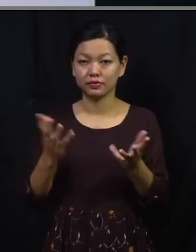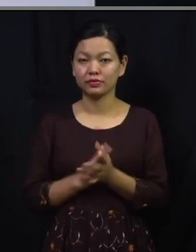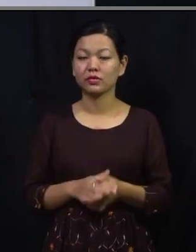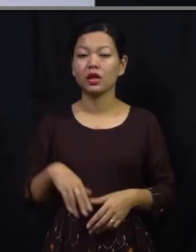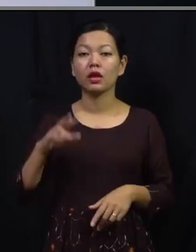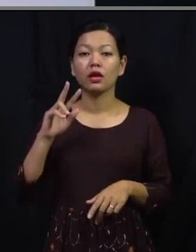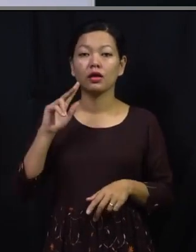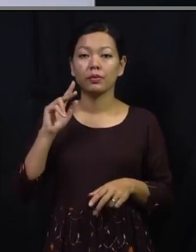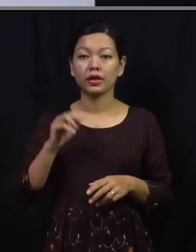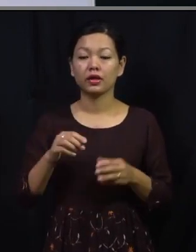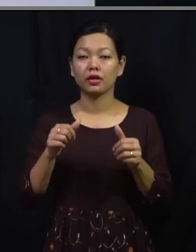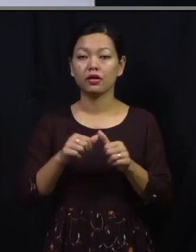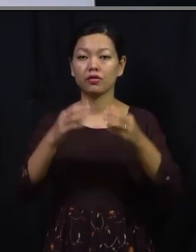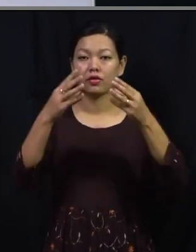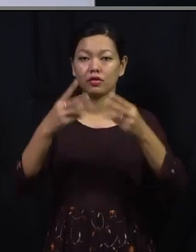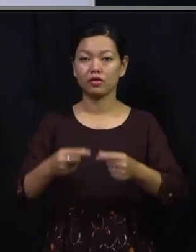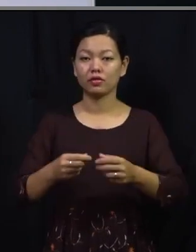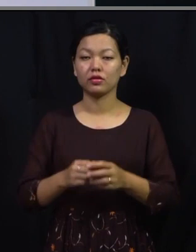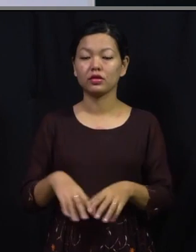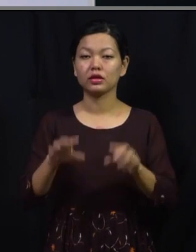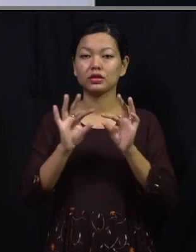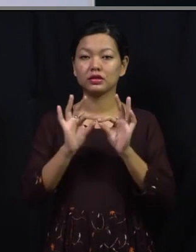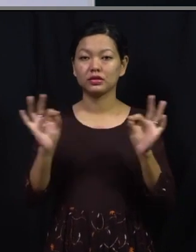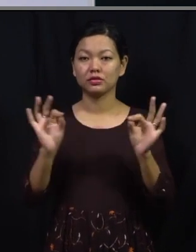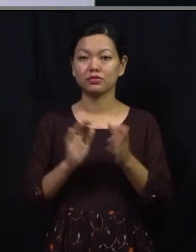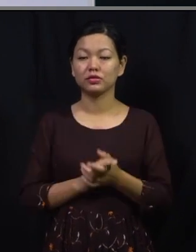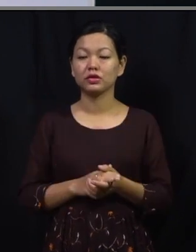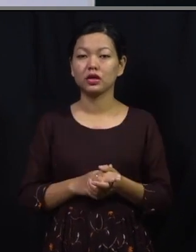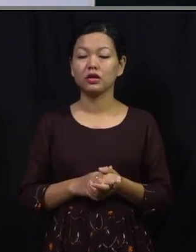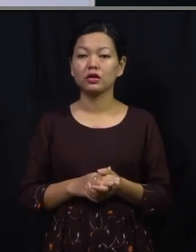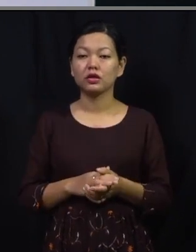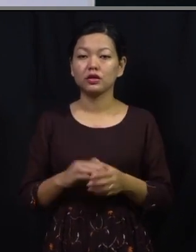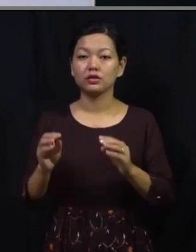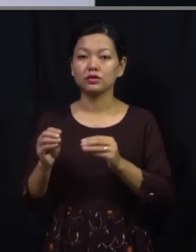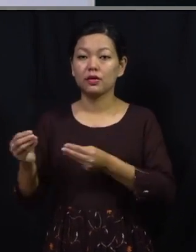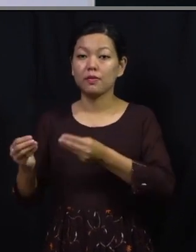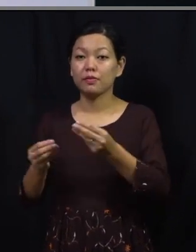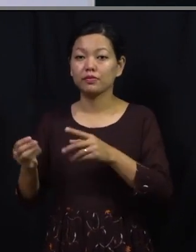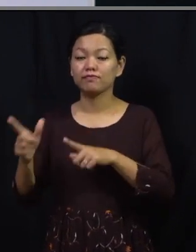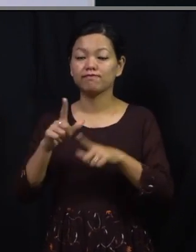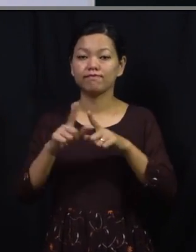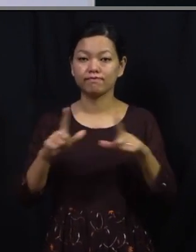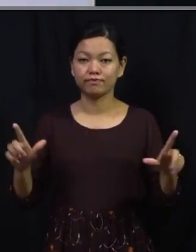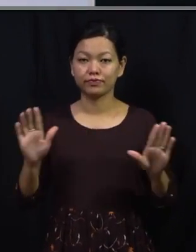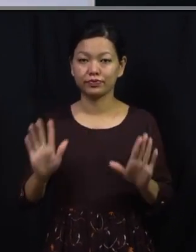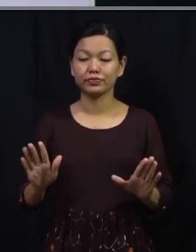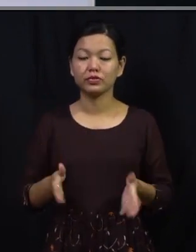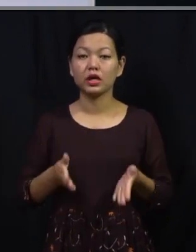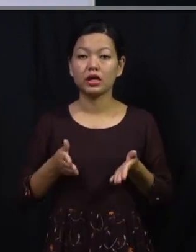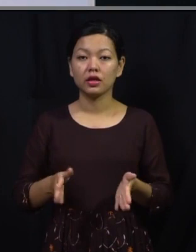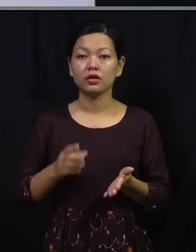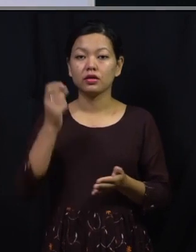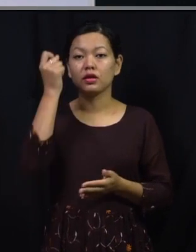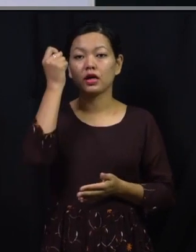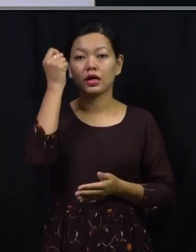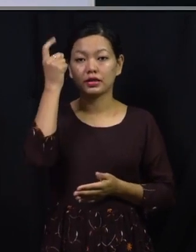of accounting, that is, in simple terms, accounting is a language of business. Then we have also understood that accounting is